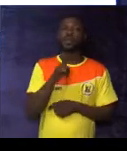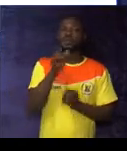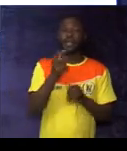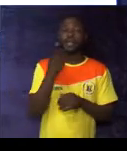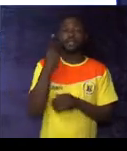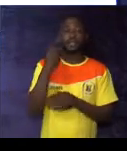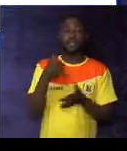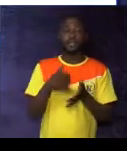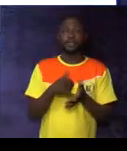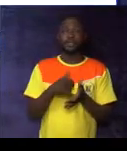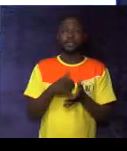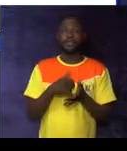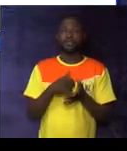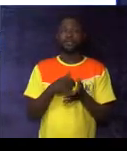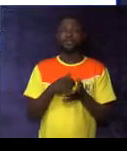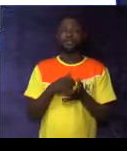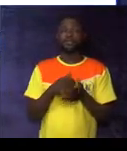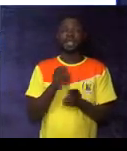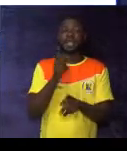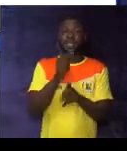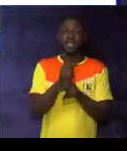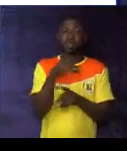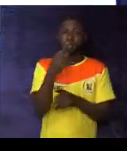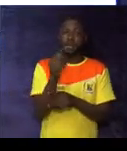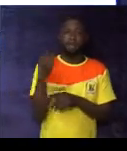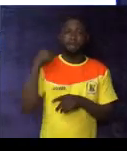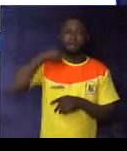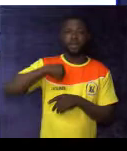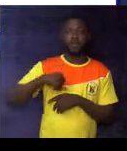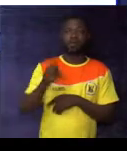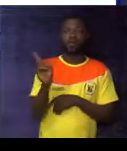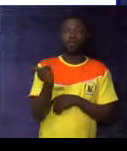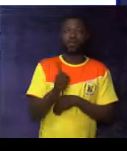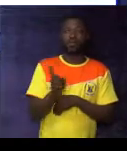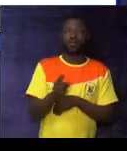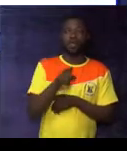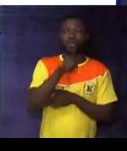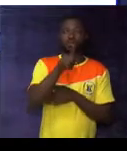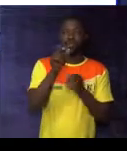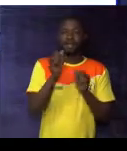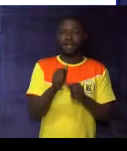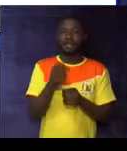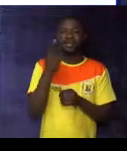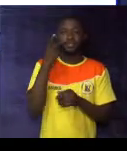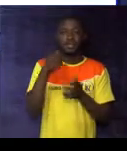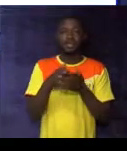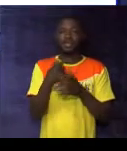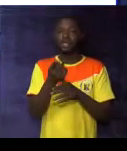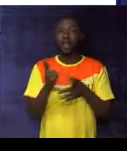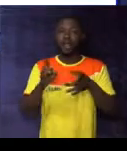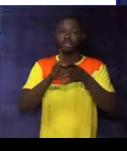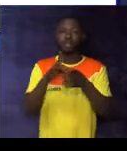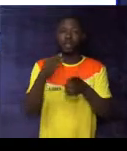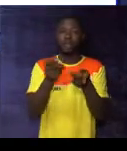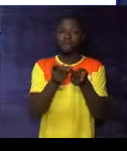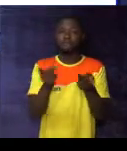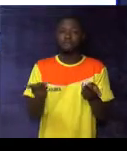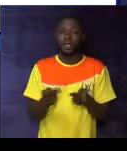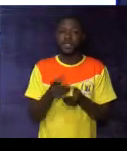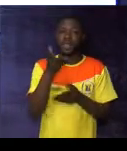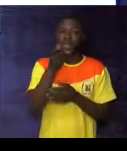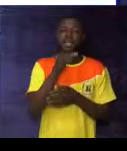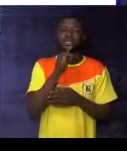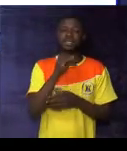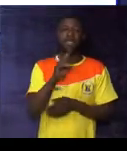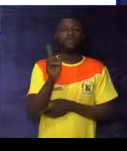Keep the bag where you can see it. Keep the bag where you can see it. The conjunction of